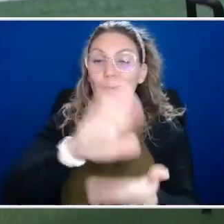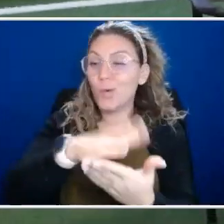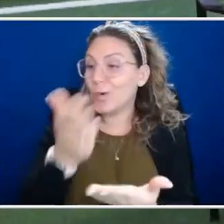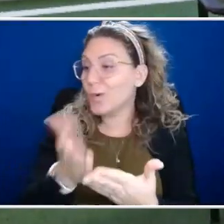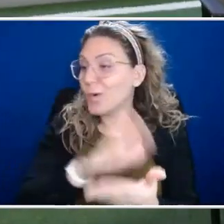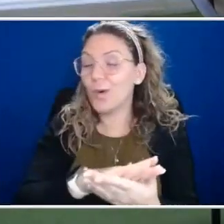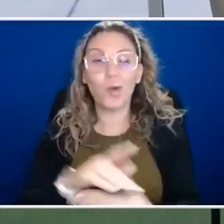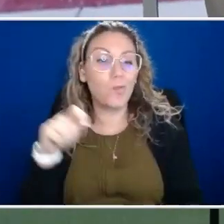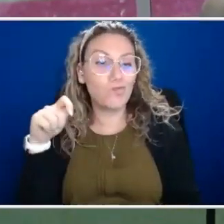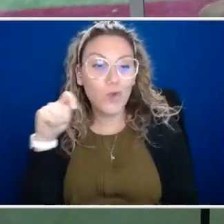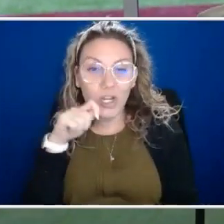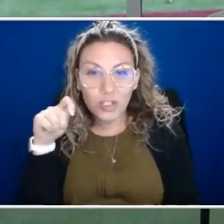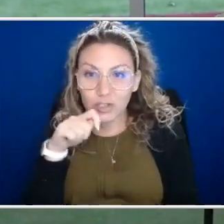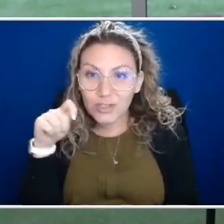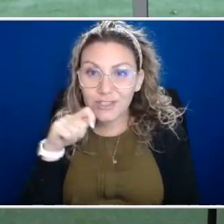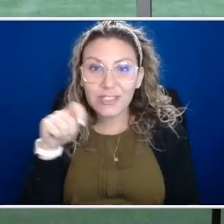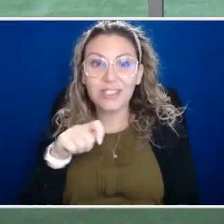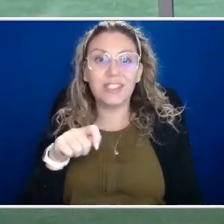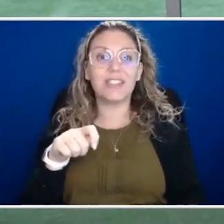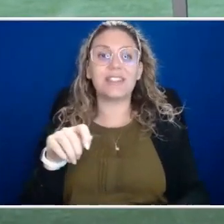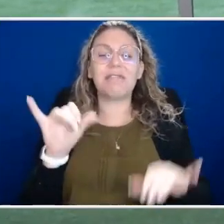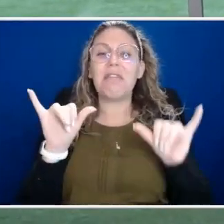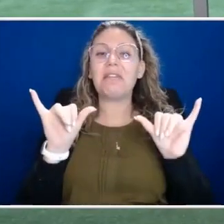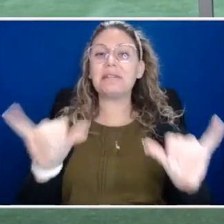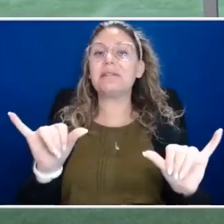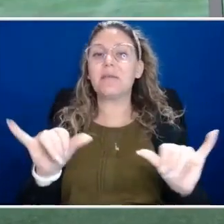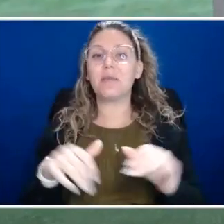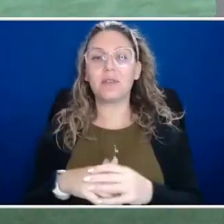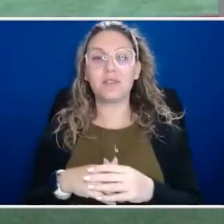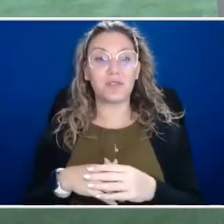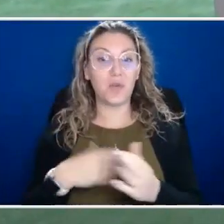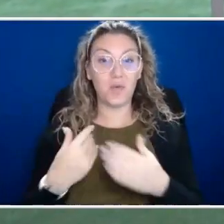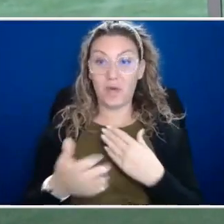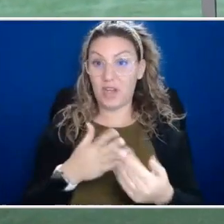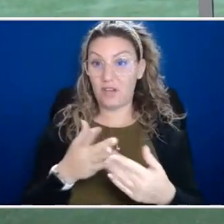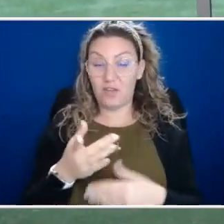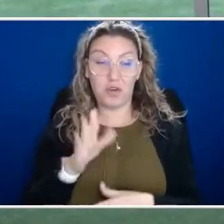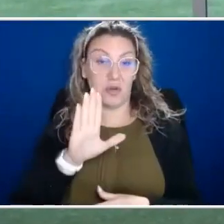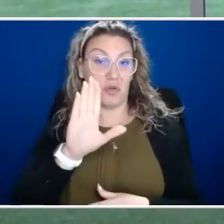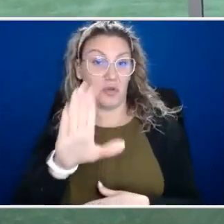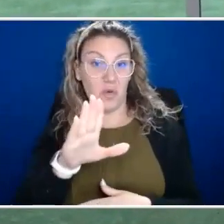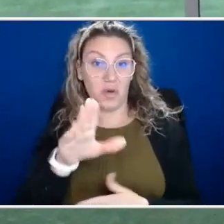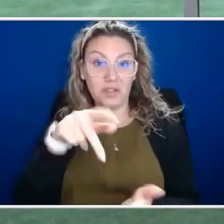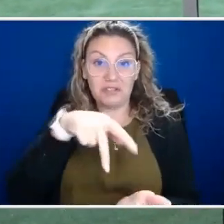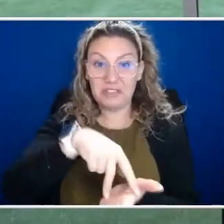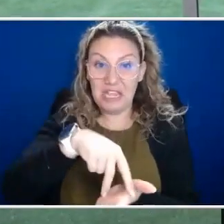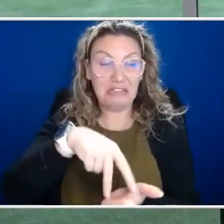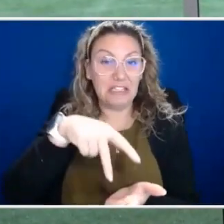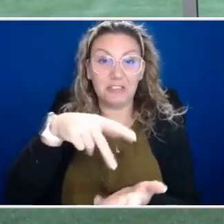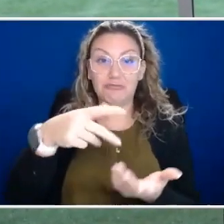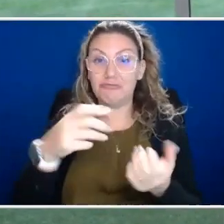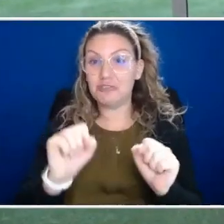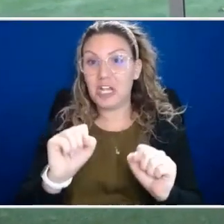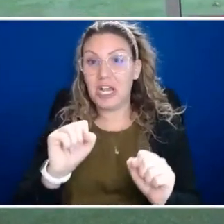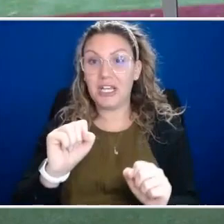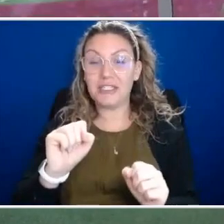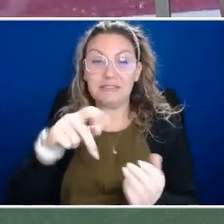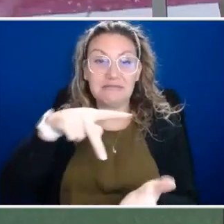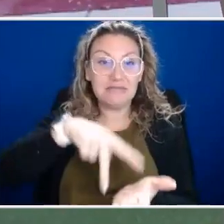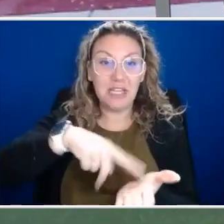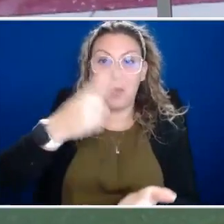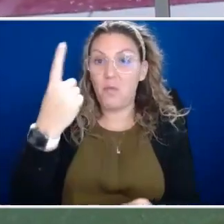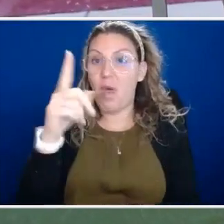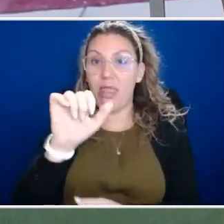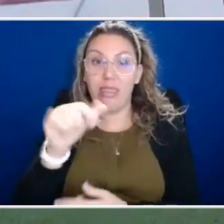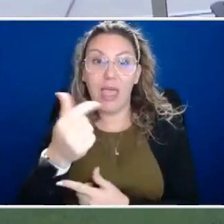while you're doing them as well. So would you say whenever you're standing, try to stand on one leg? Yeah, it's an awesome idea to practice it whenever you can. Okay.